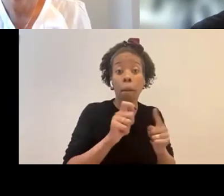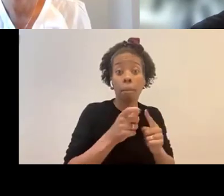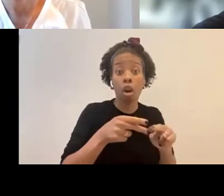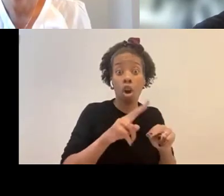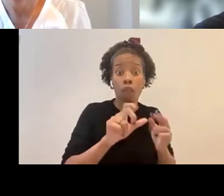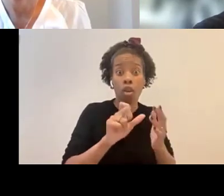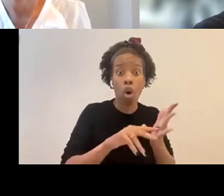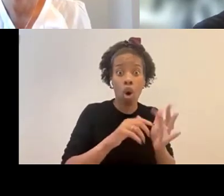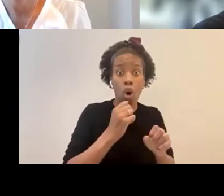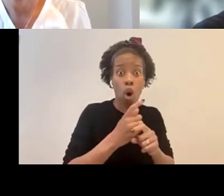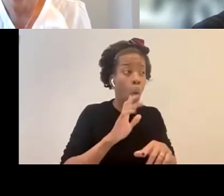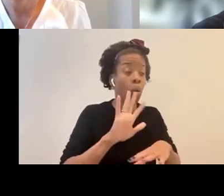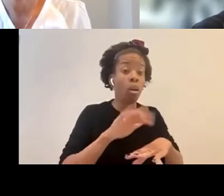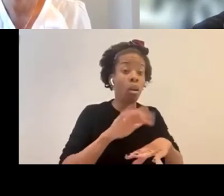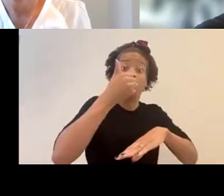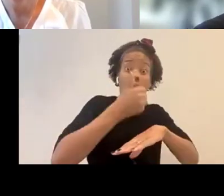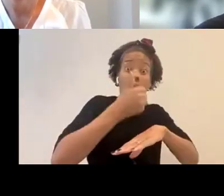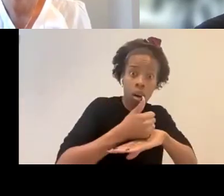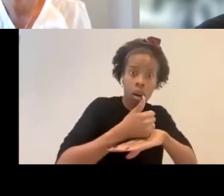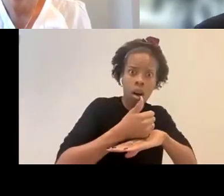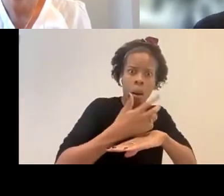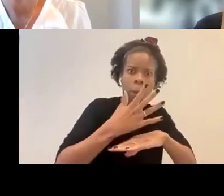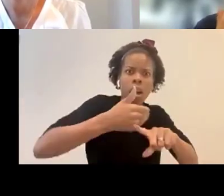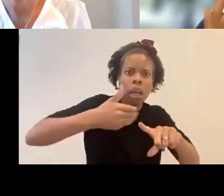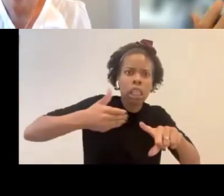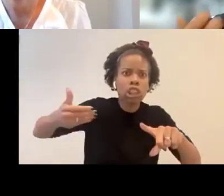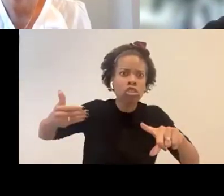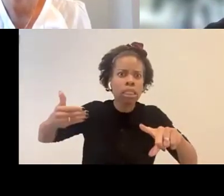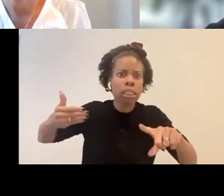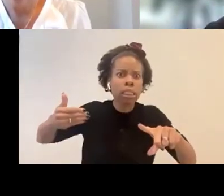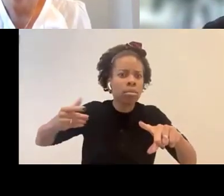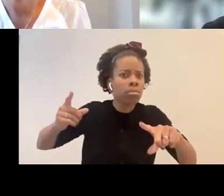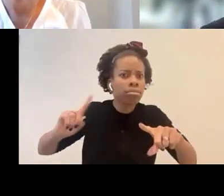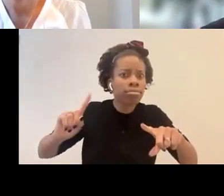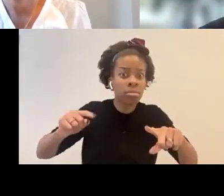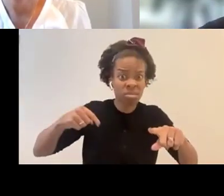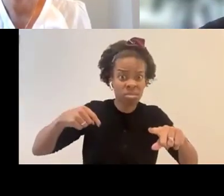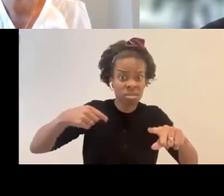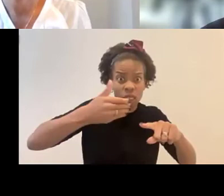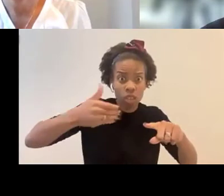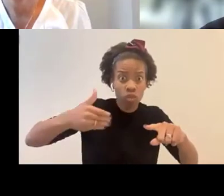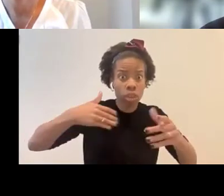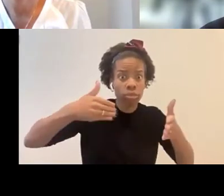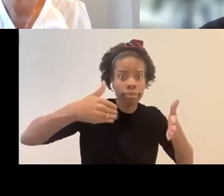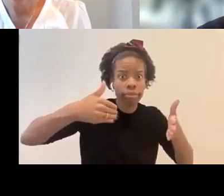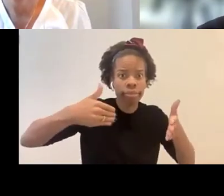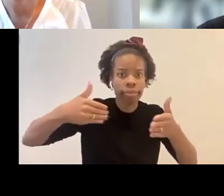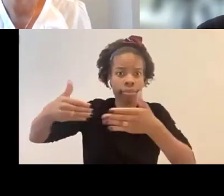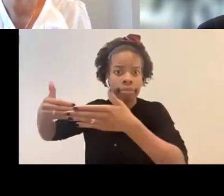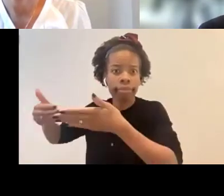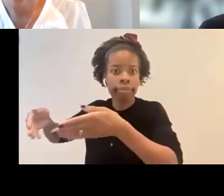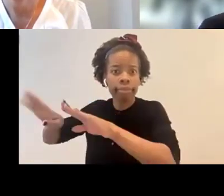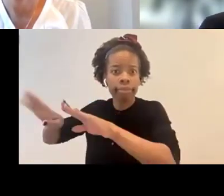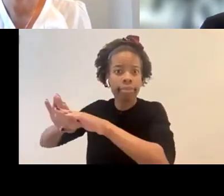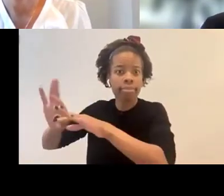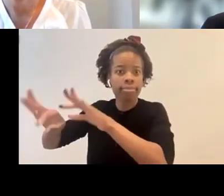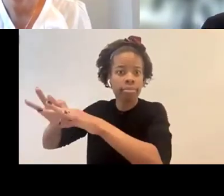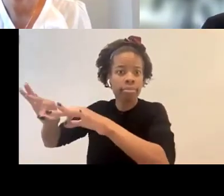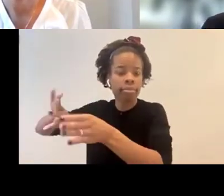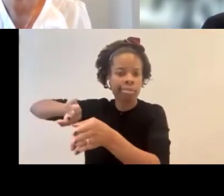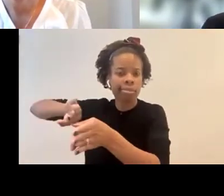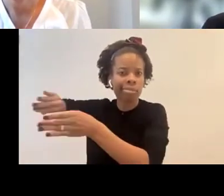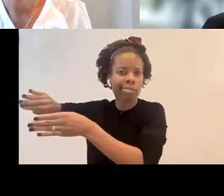is completely absent from our storytelling around poverty, turmoil, conflict. It erases